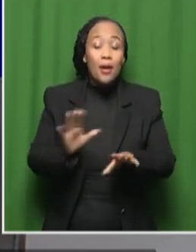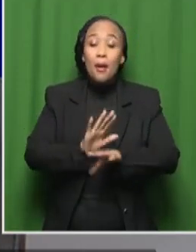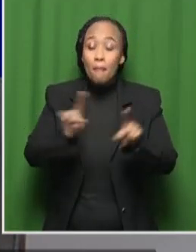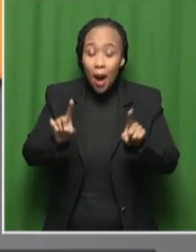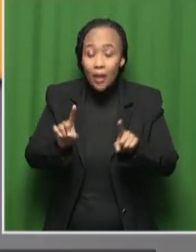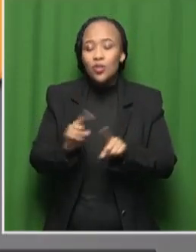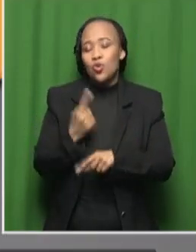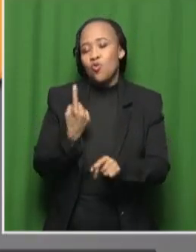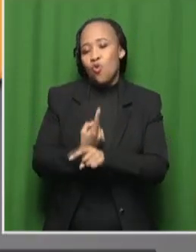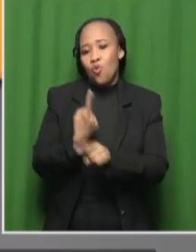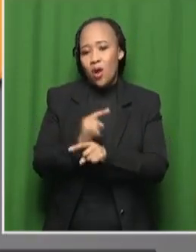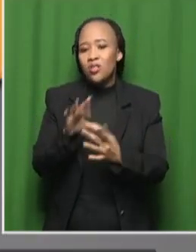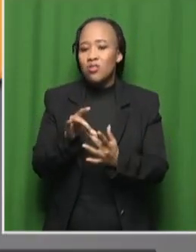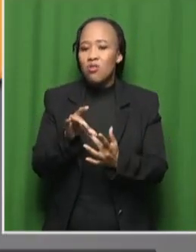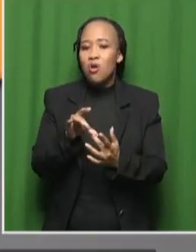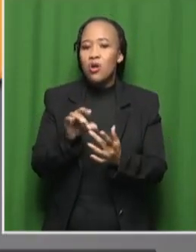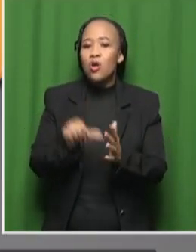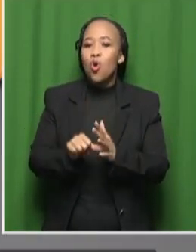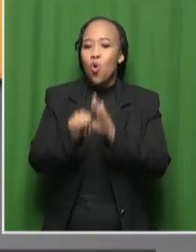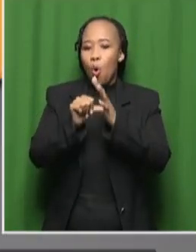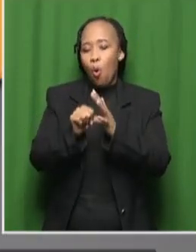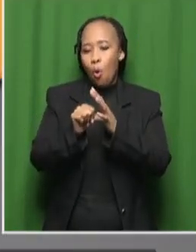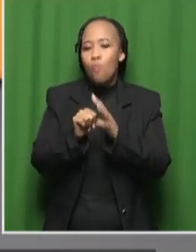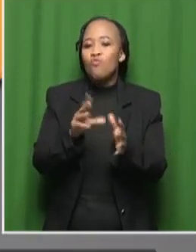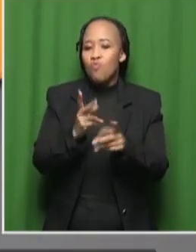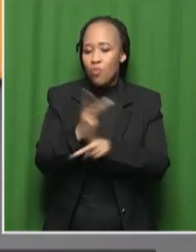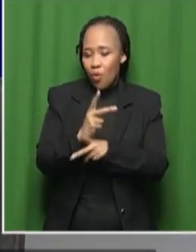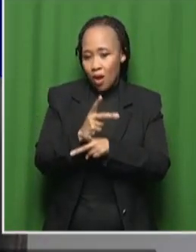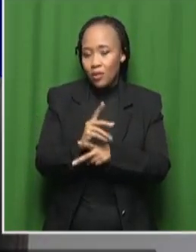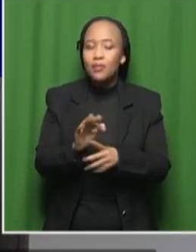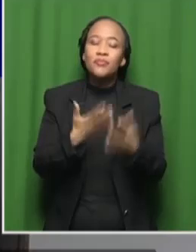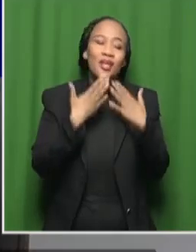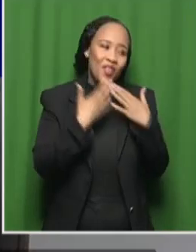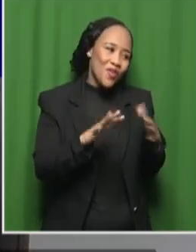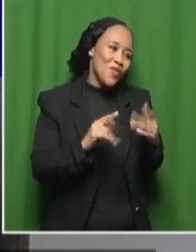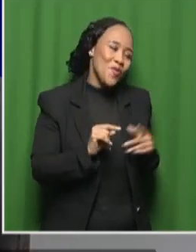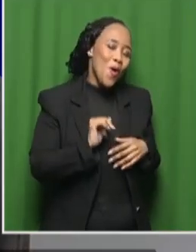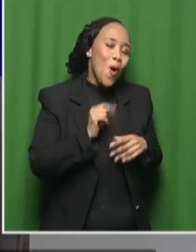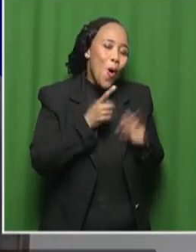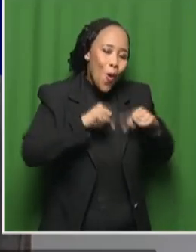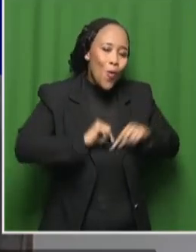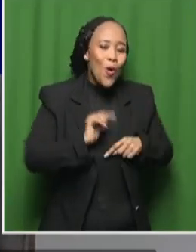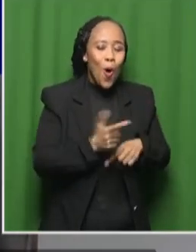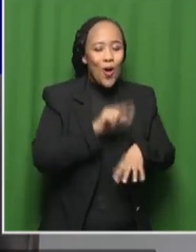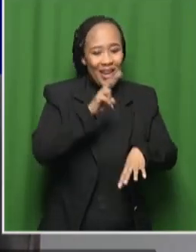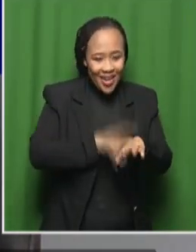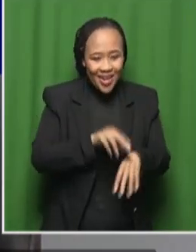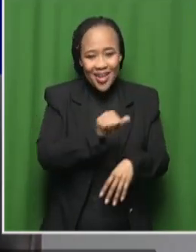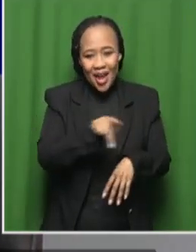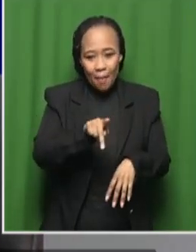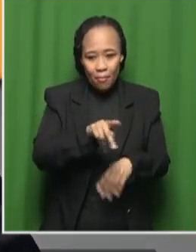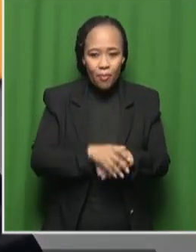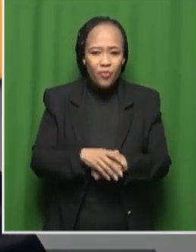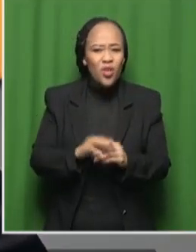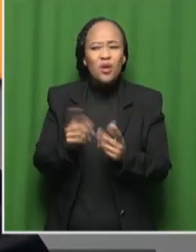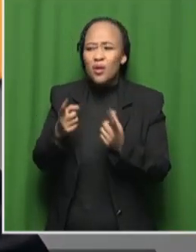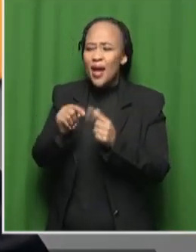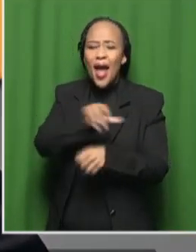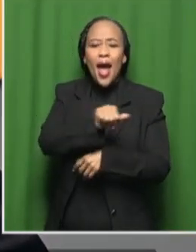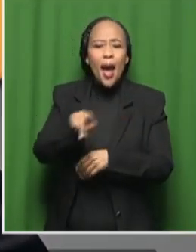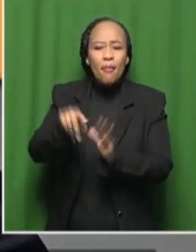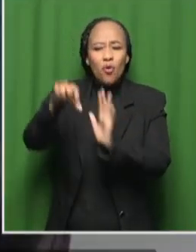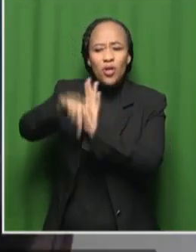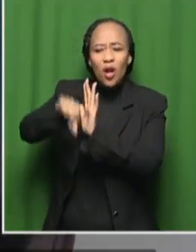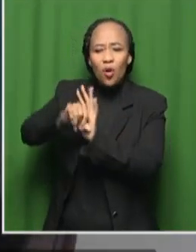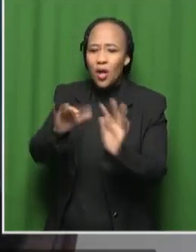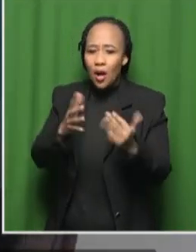right. Ladies, lovely chatting to you. This is such a brilliant initiative. We all need it. Yes, we all need definitely. it. Great stuff. How do we download it? You go